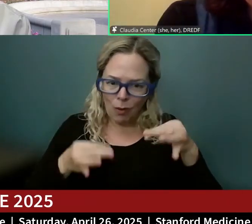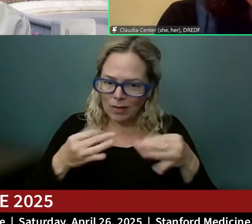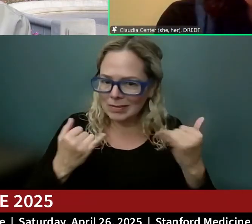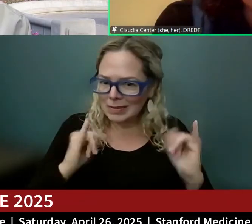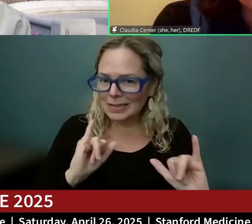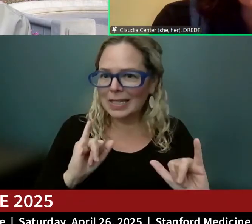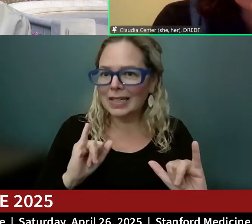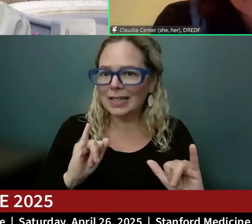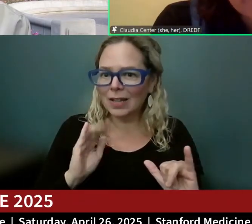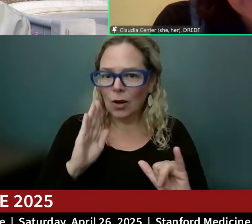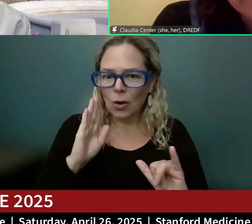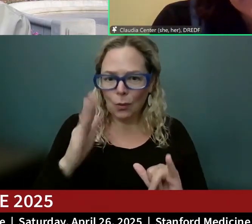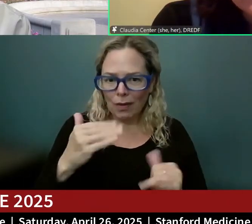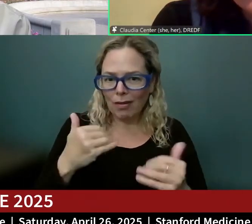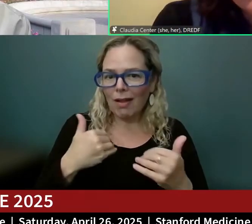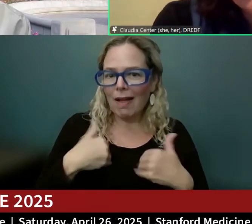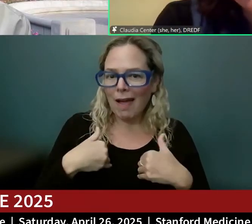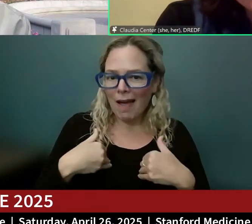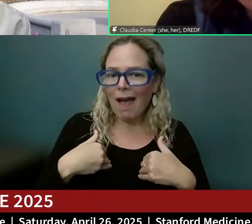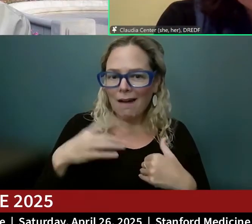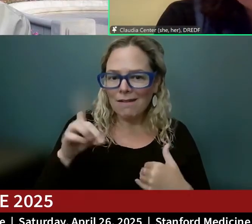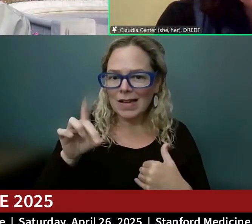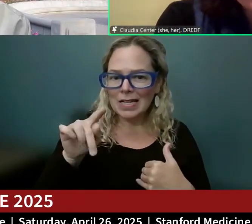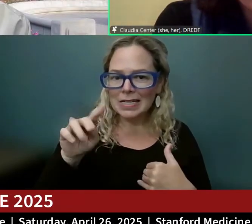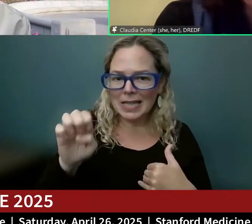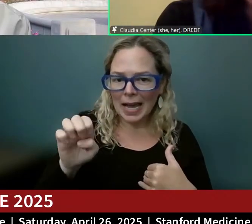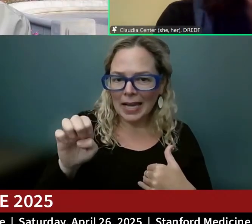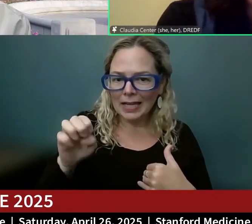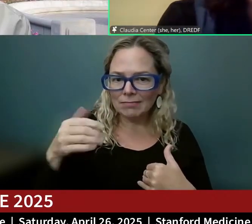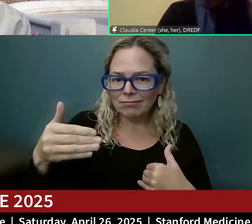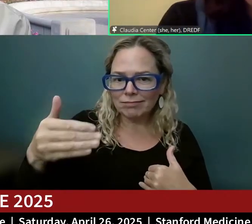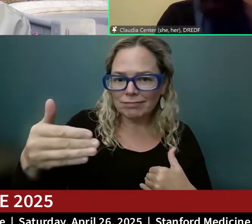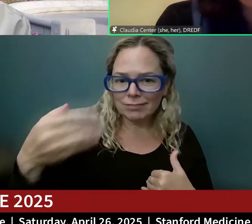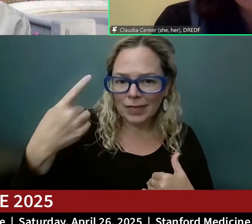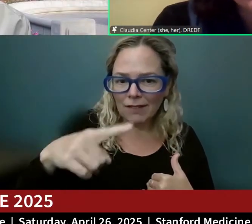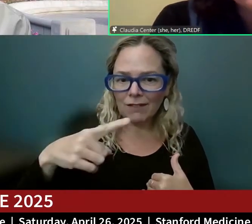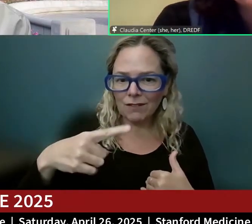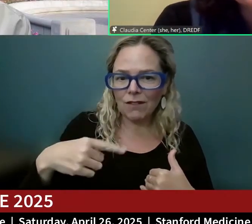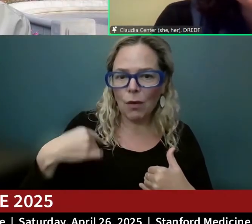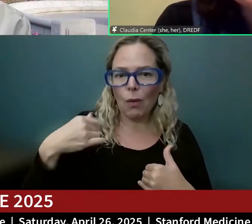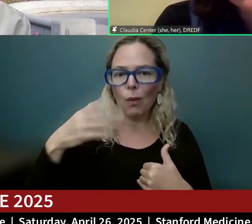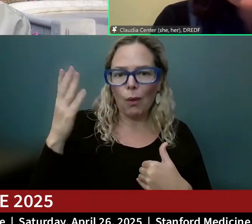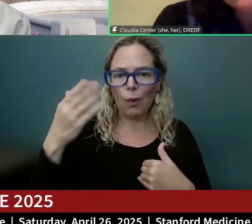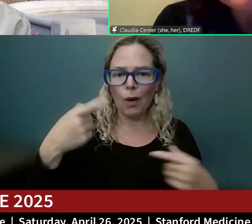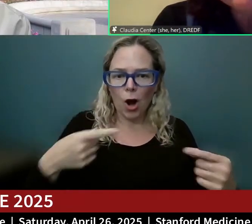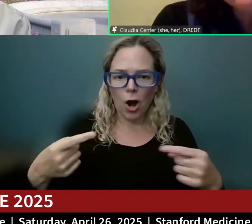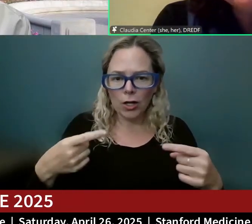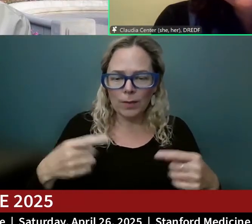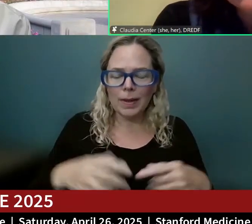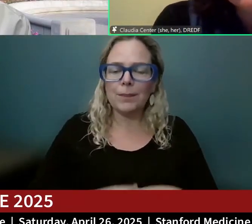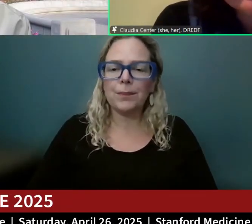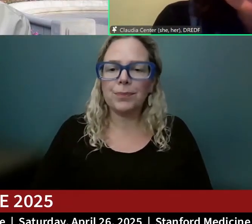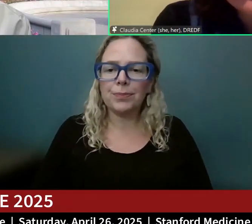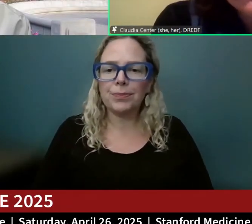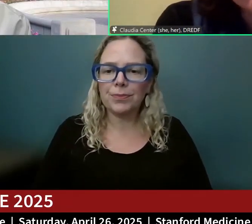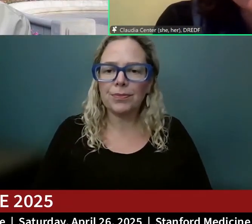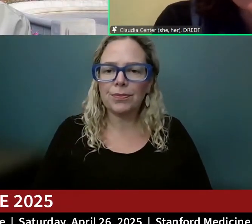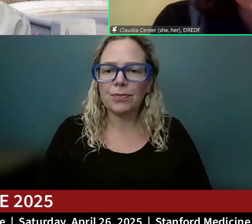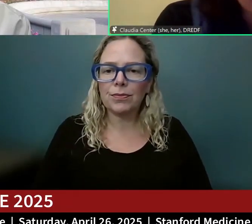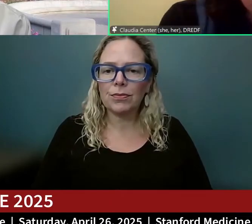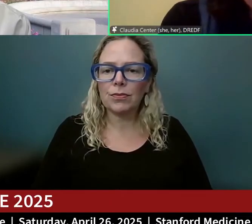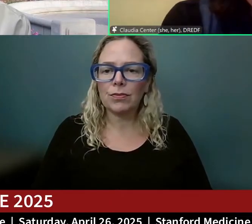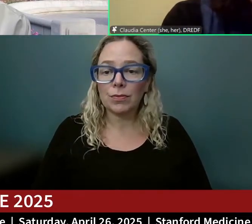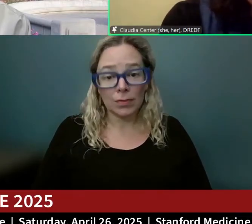an date for oral argument. But that's what the case is about. And in that case, we cite to